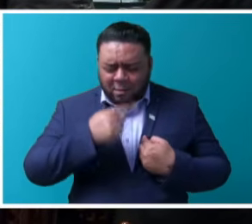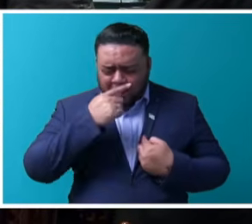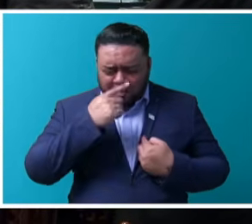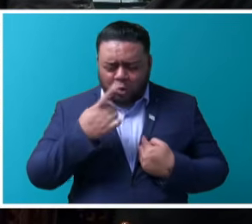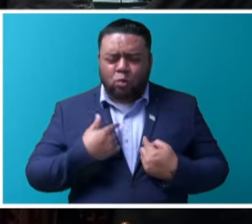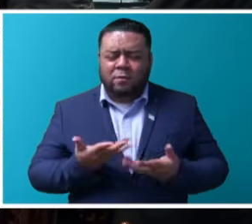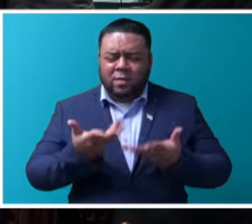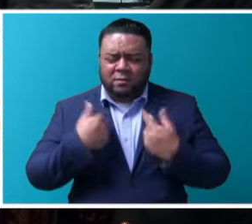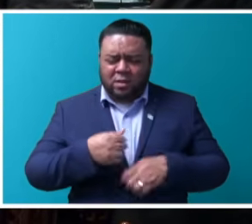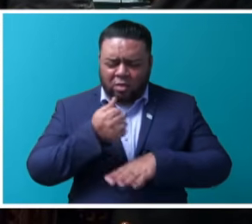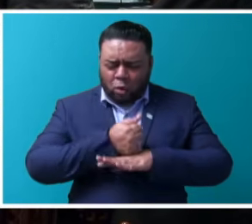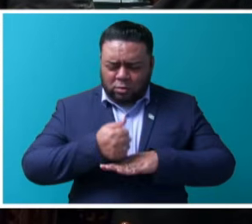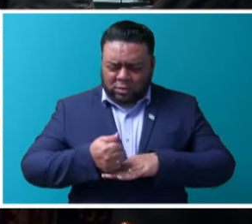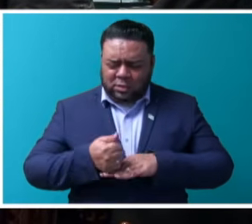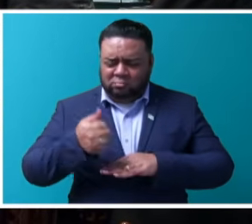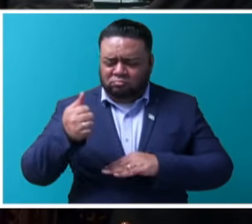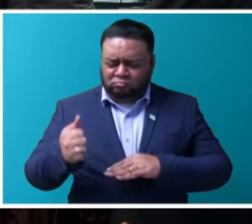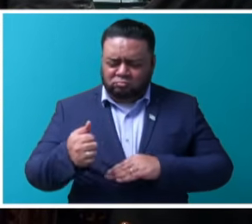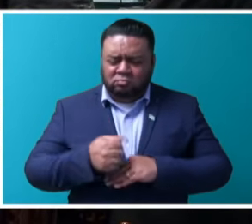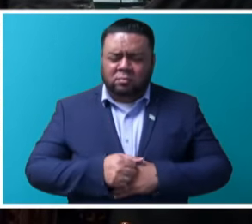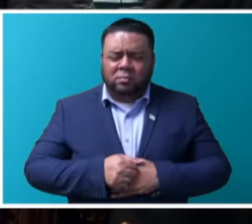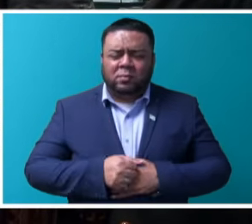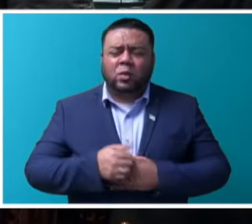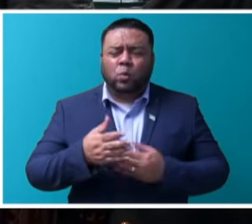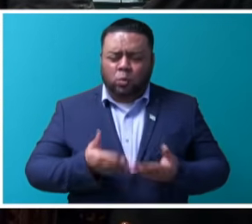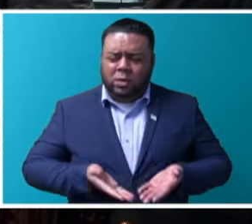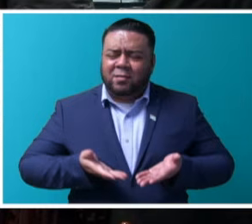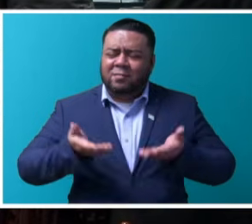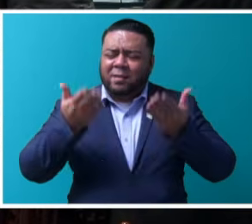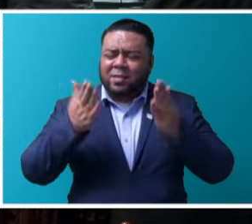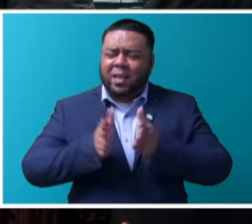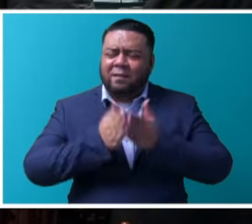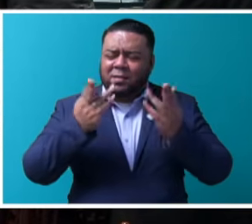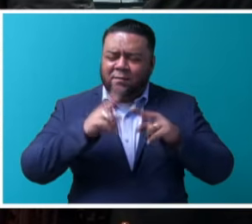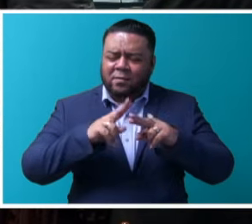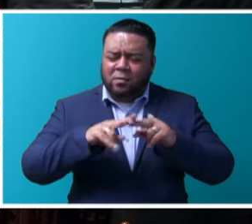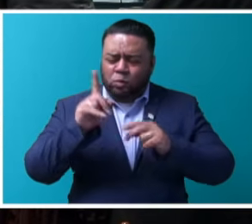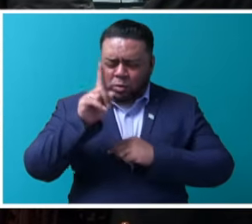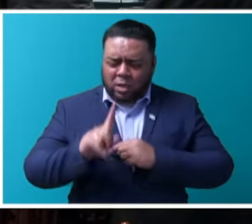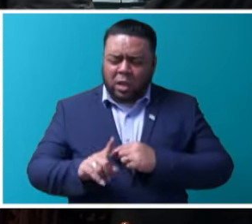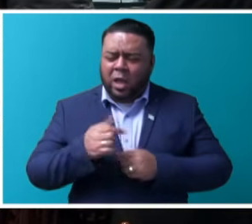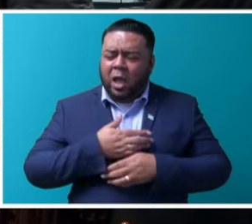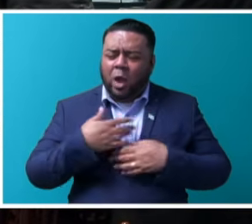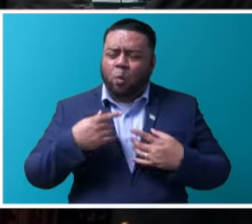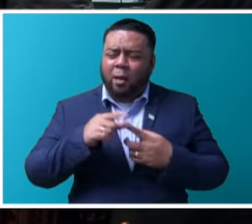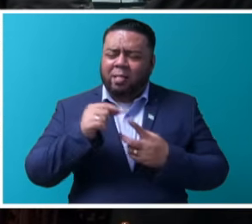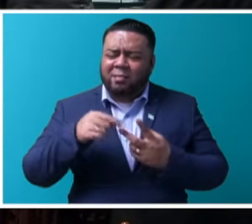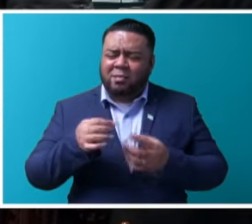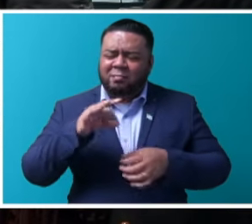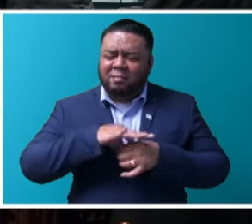you have given authority. We lift up to you, Heavenly Father, today our elected